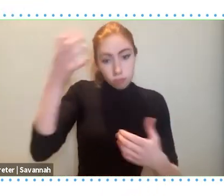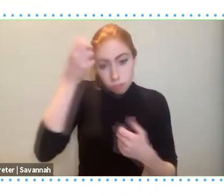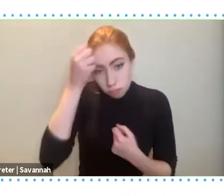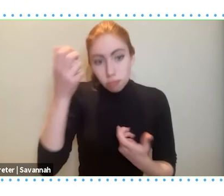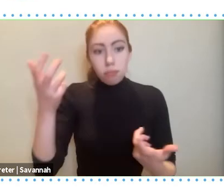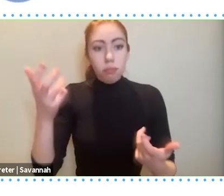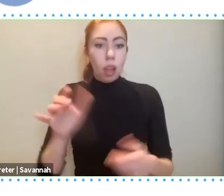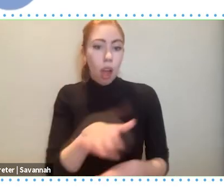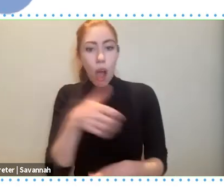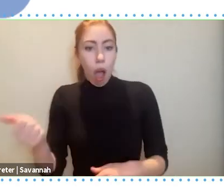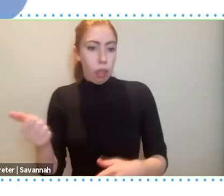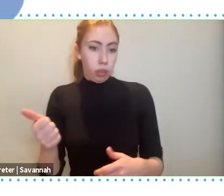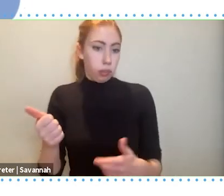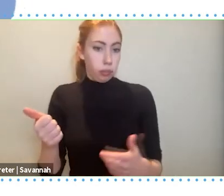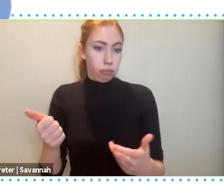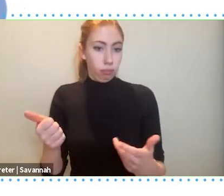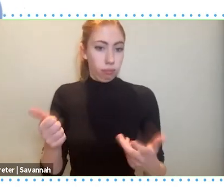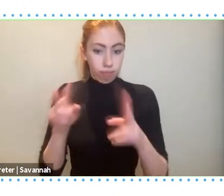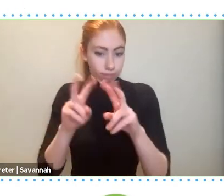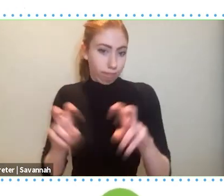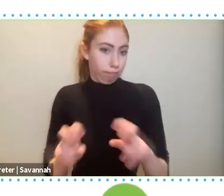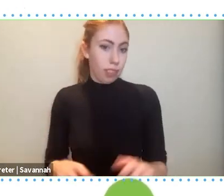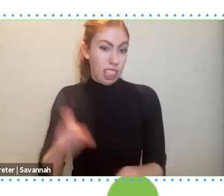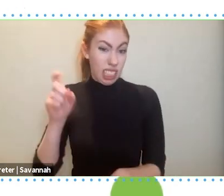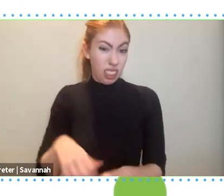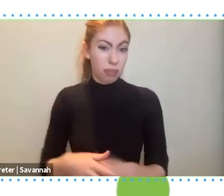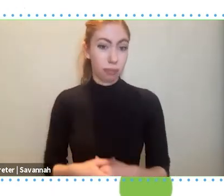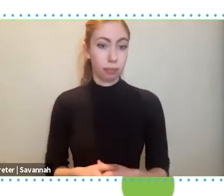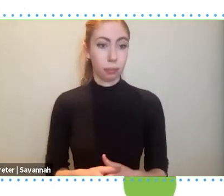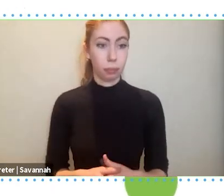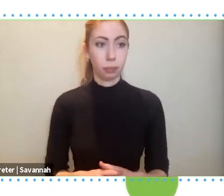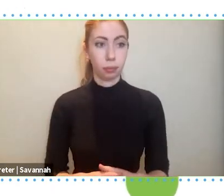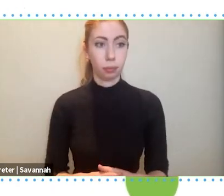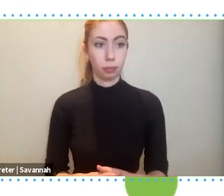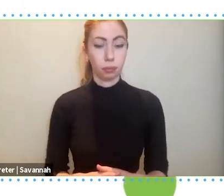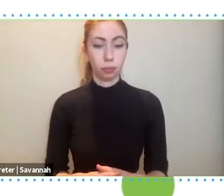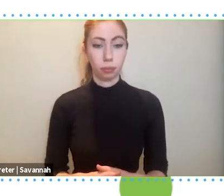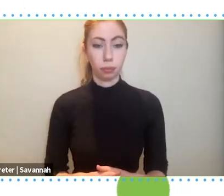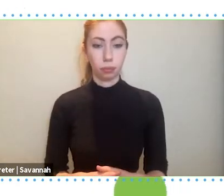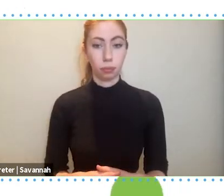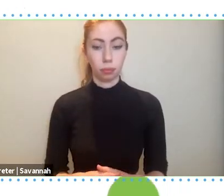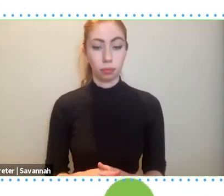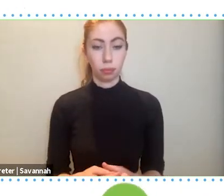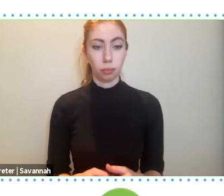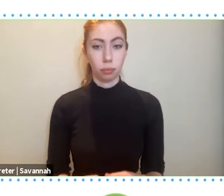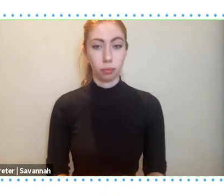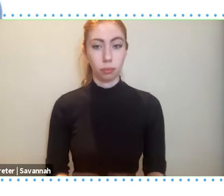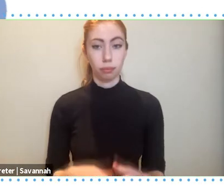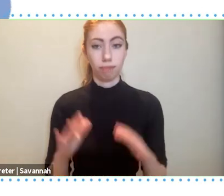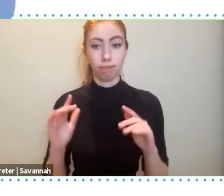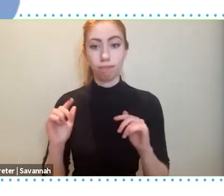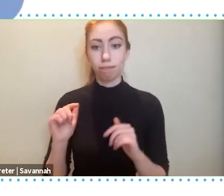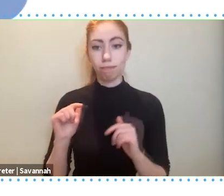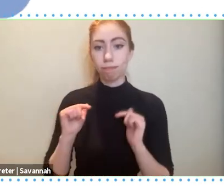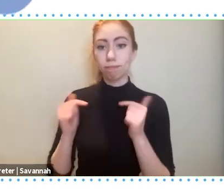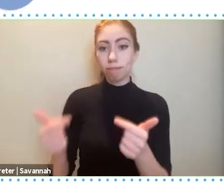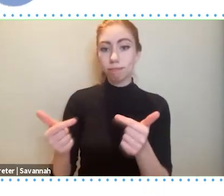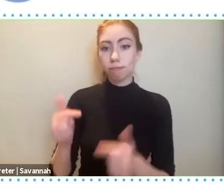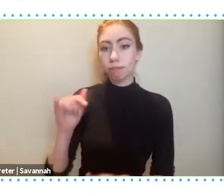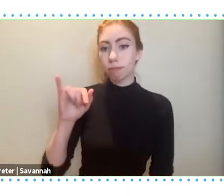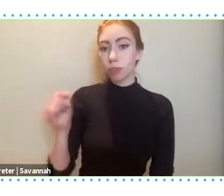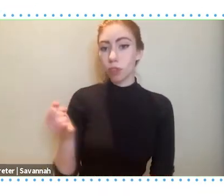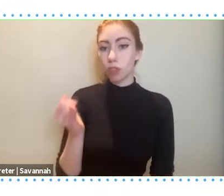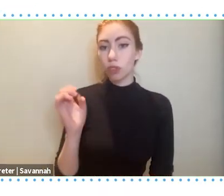think I'm going to call you back. Okay. So how can we be sure this isn't